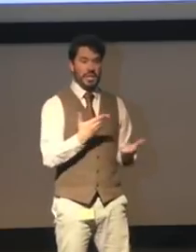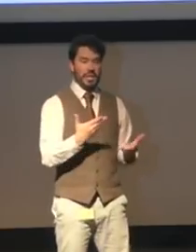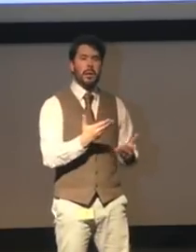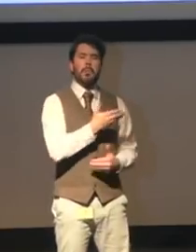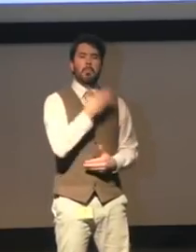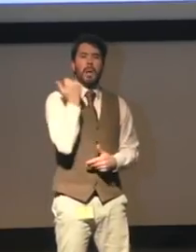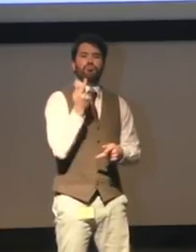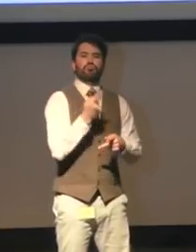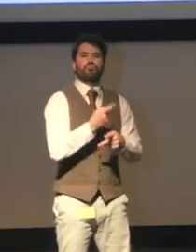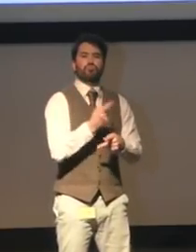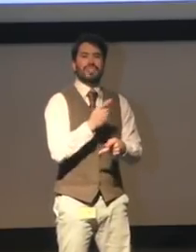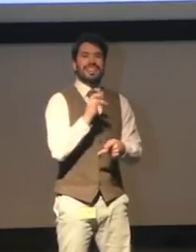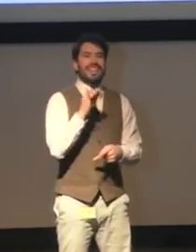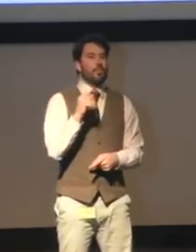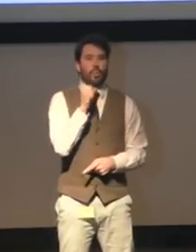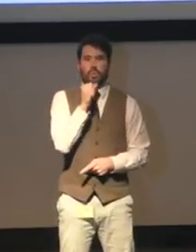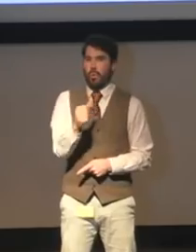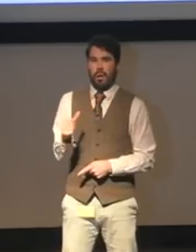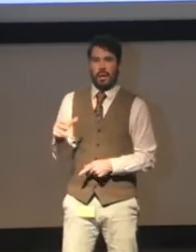other parts of the region.